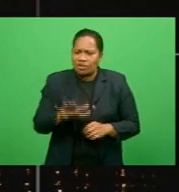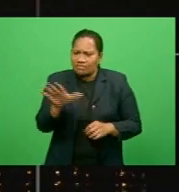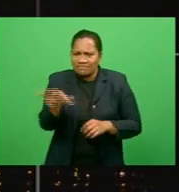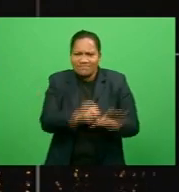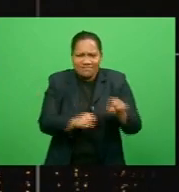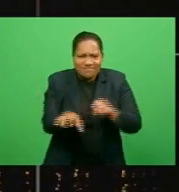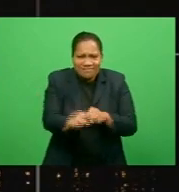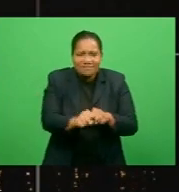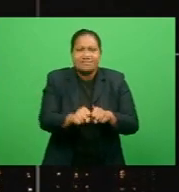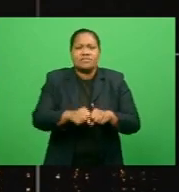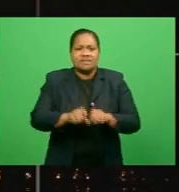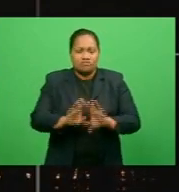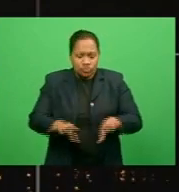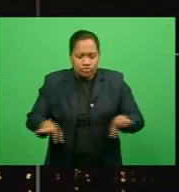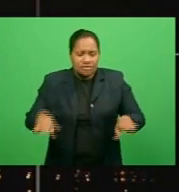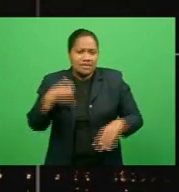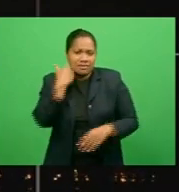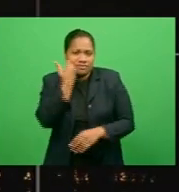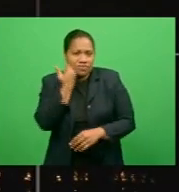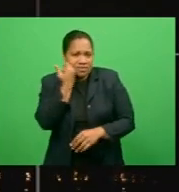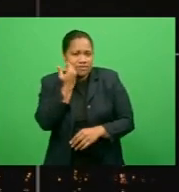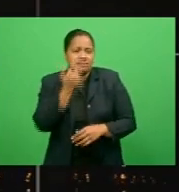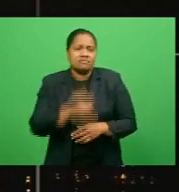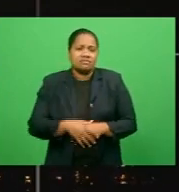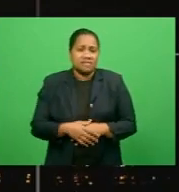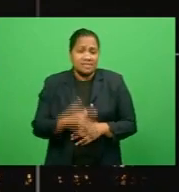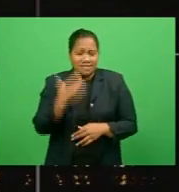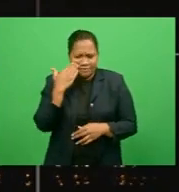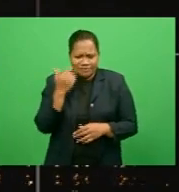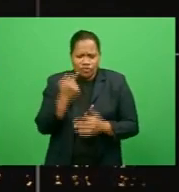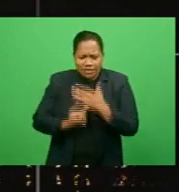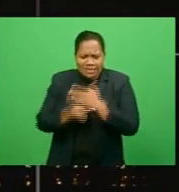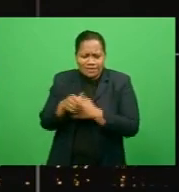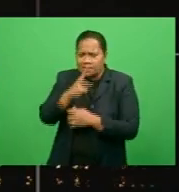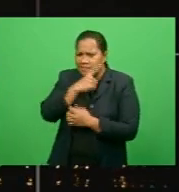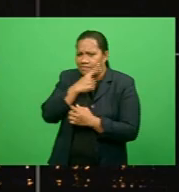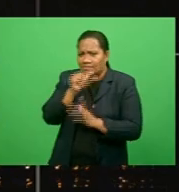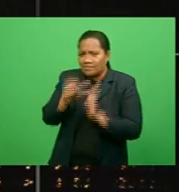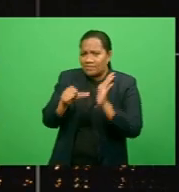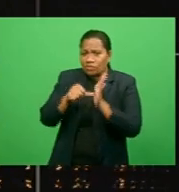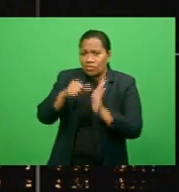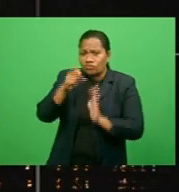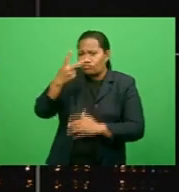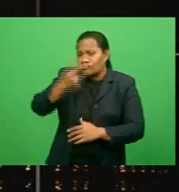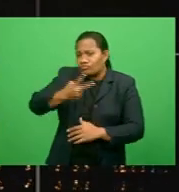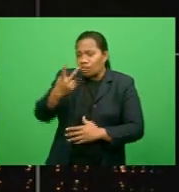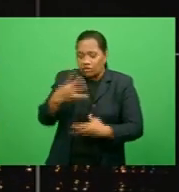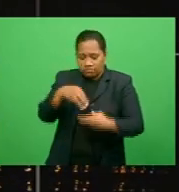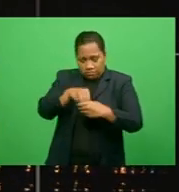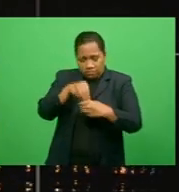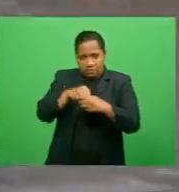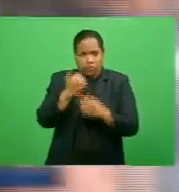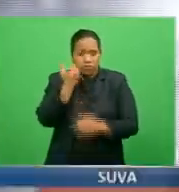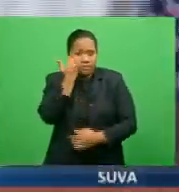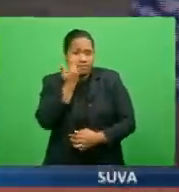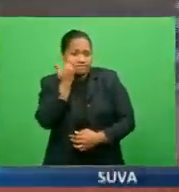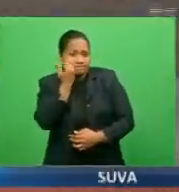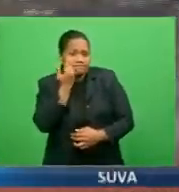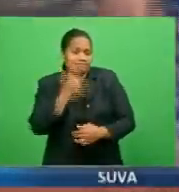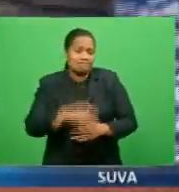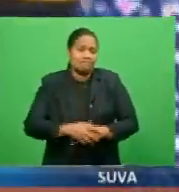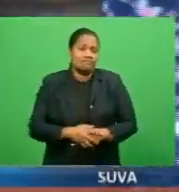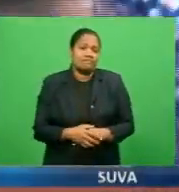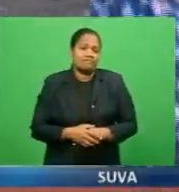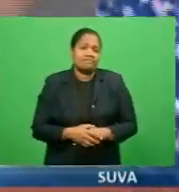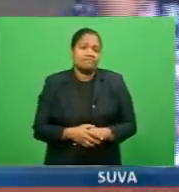of children and child prostitution. It's found girls as young as 12 years old engaged in prostitution. The NGO